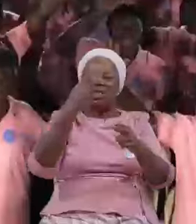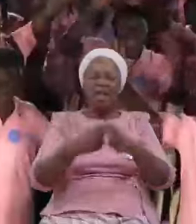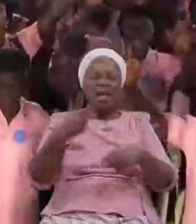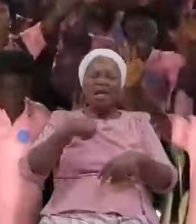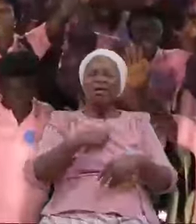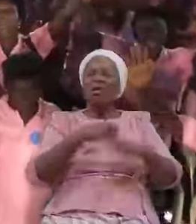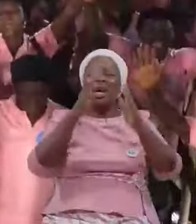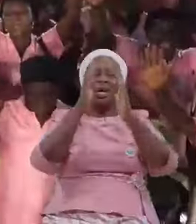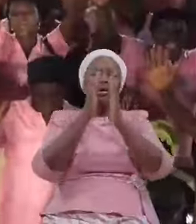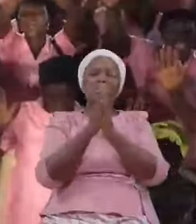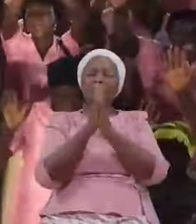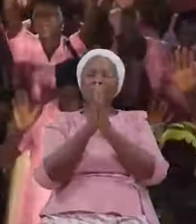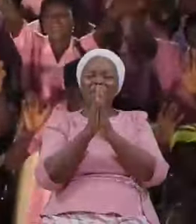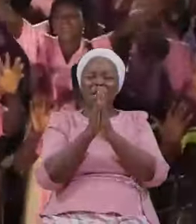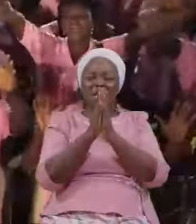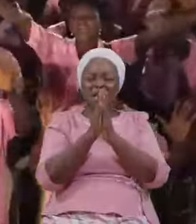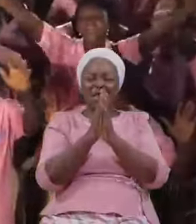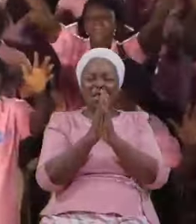pray.